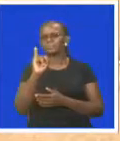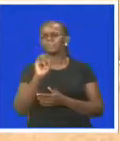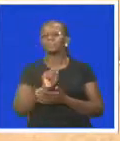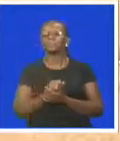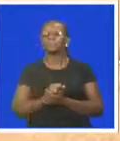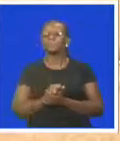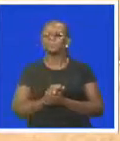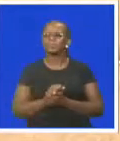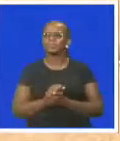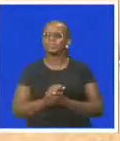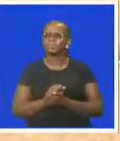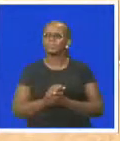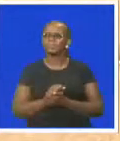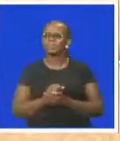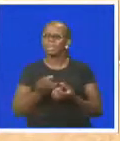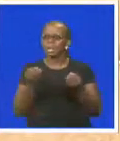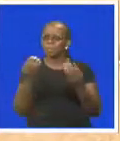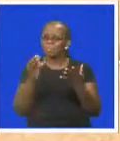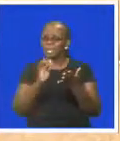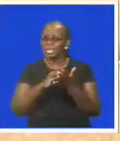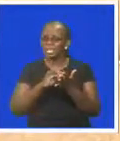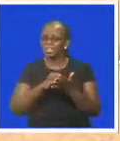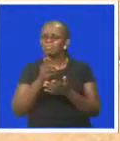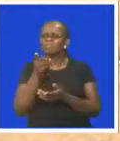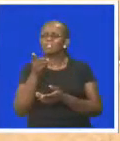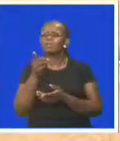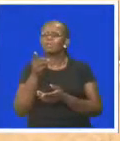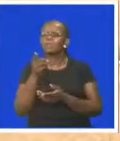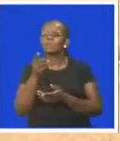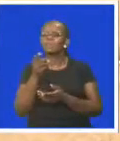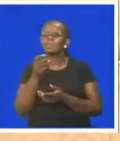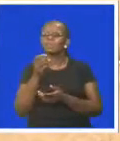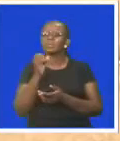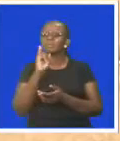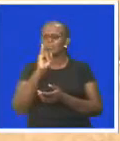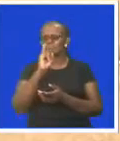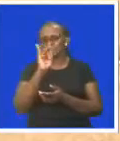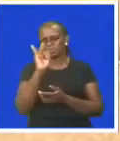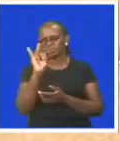number 1. Here, how many worms do we have here? We've got